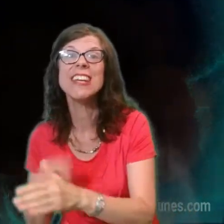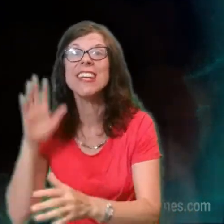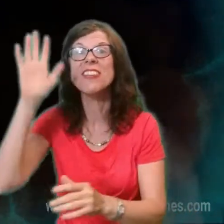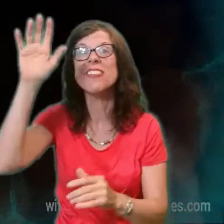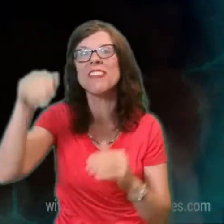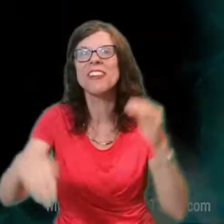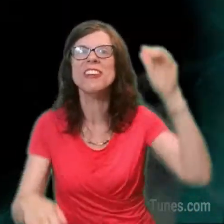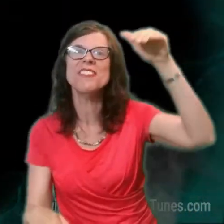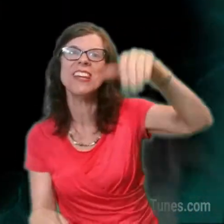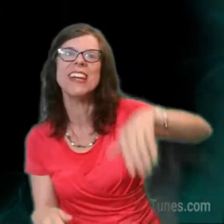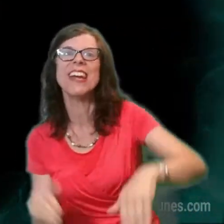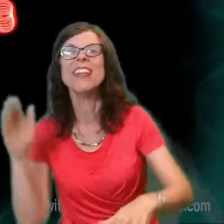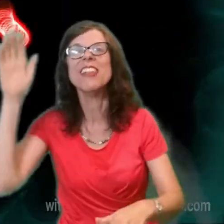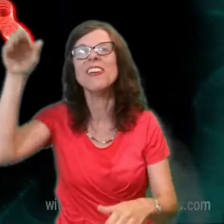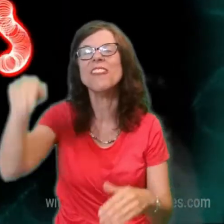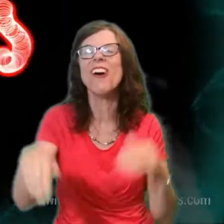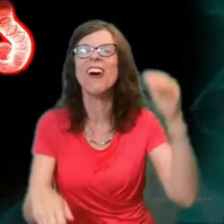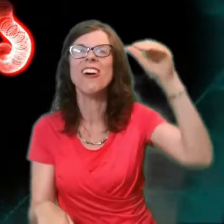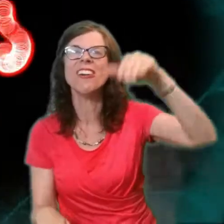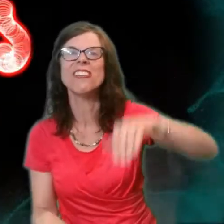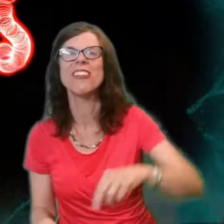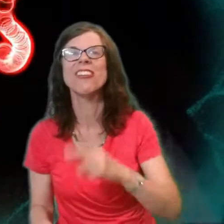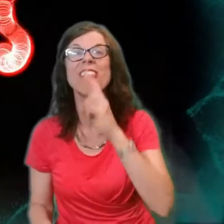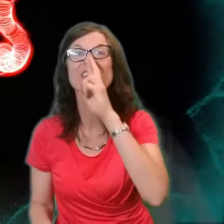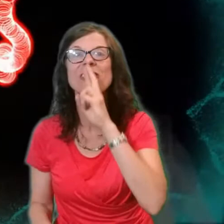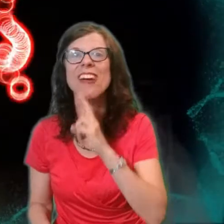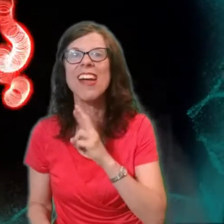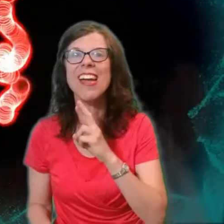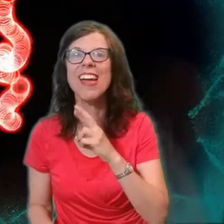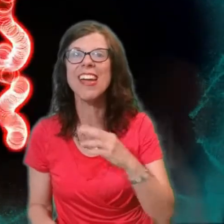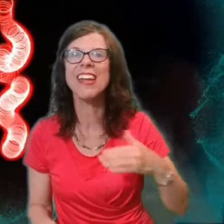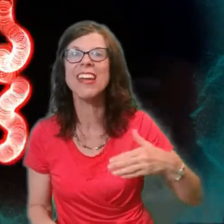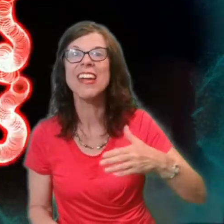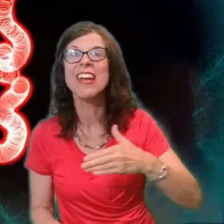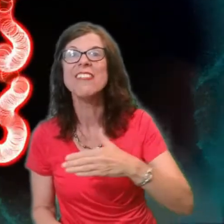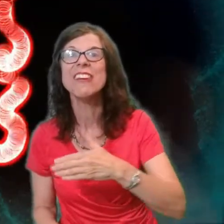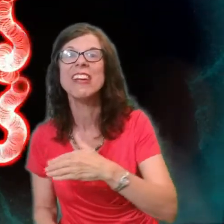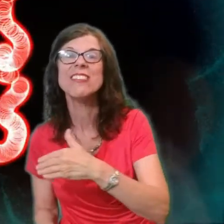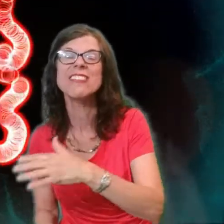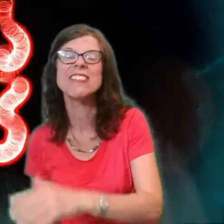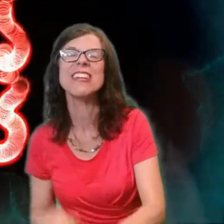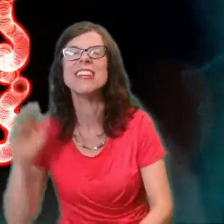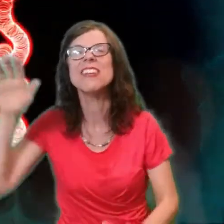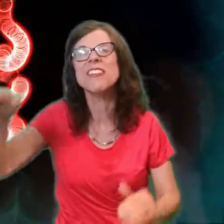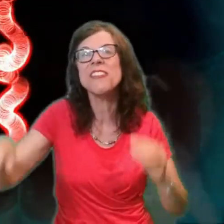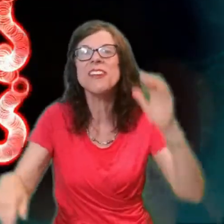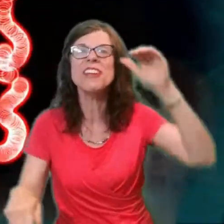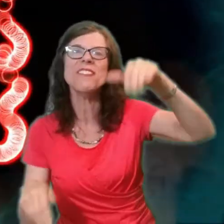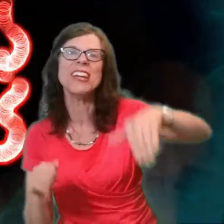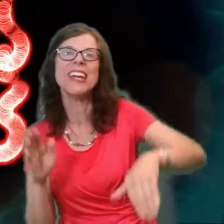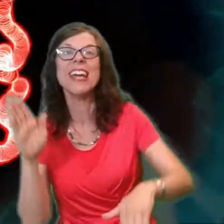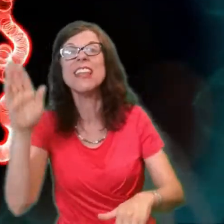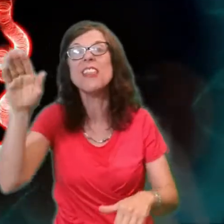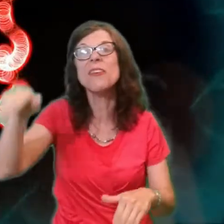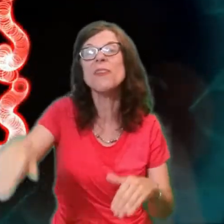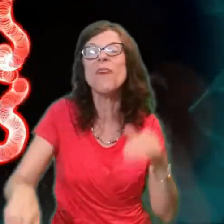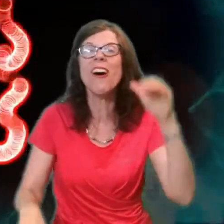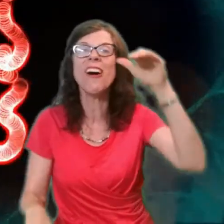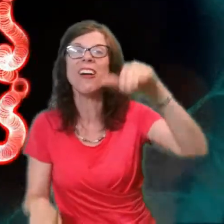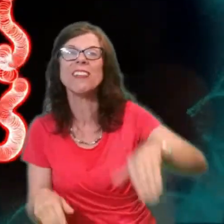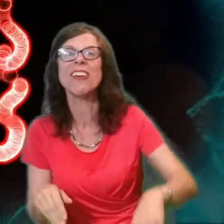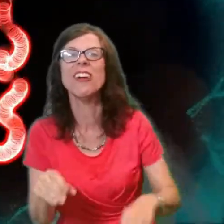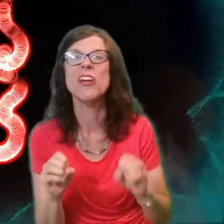fish is swimming in the water. The red fish is swimming in